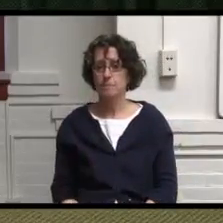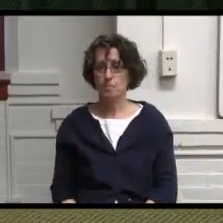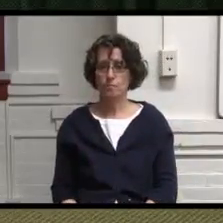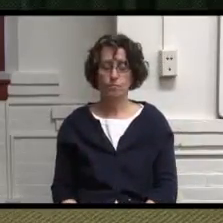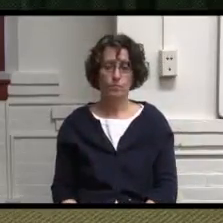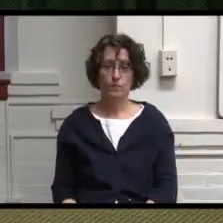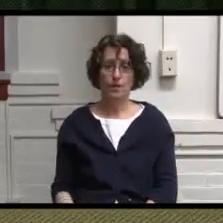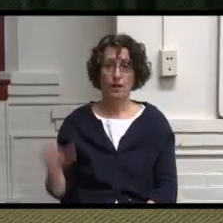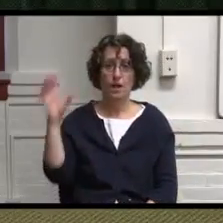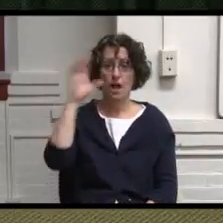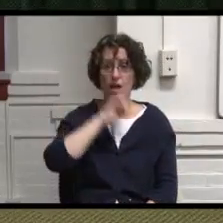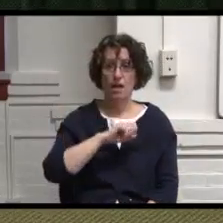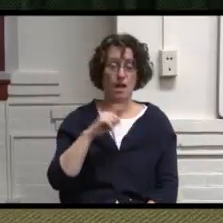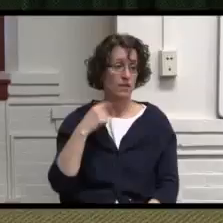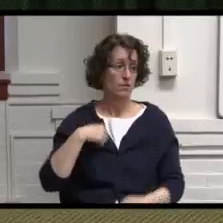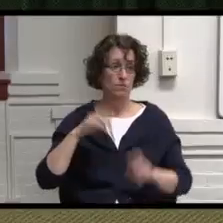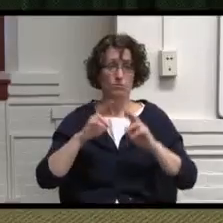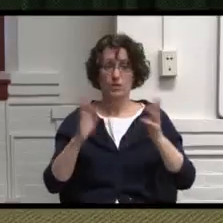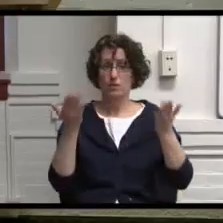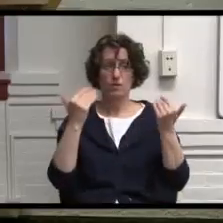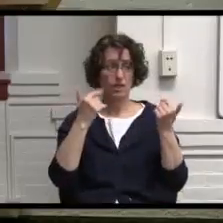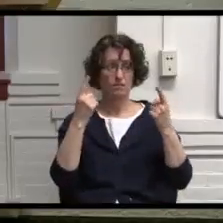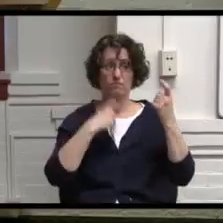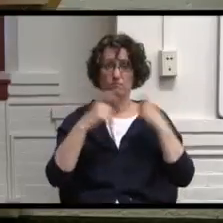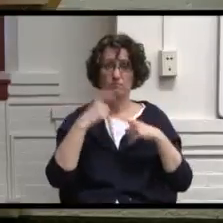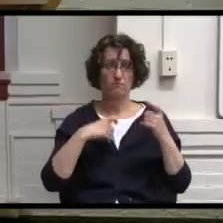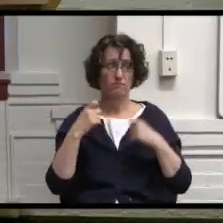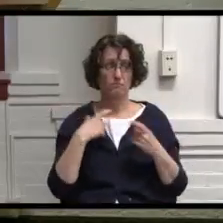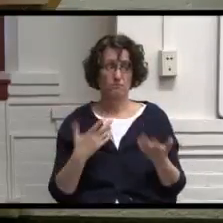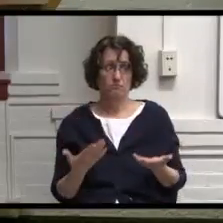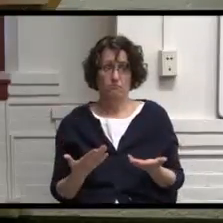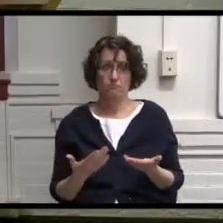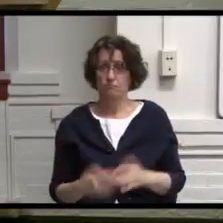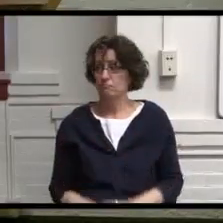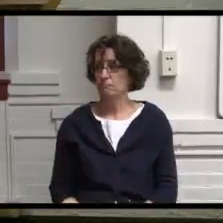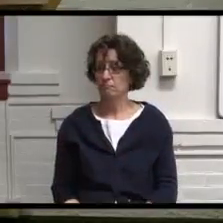I guess we're prepared to answer questions.